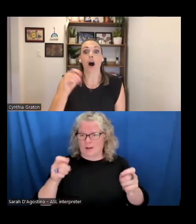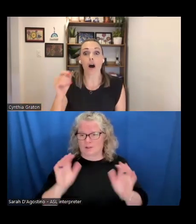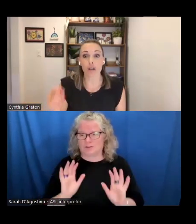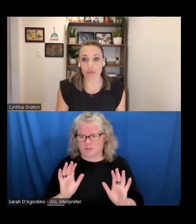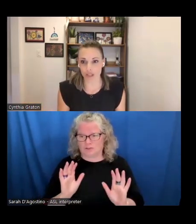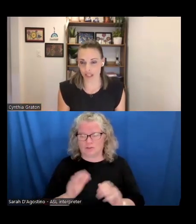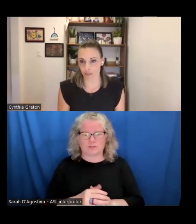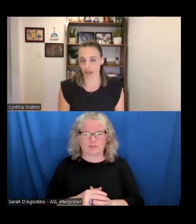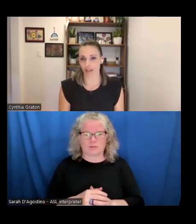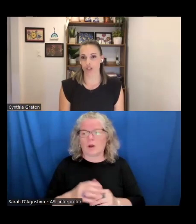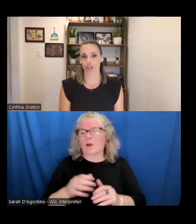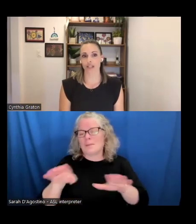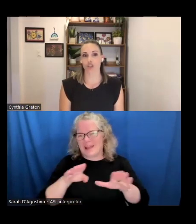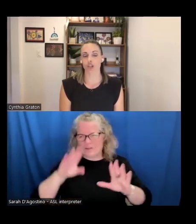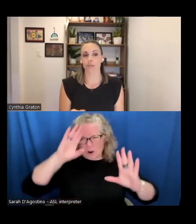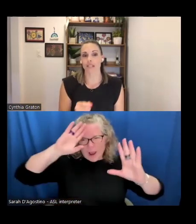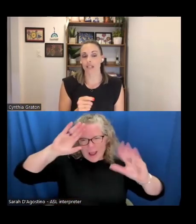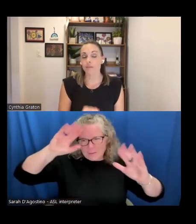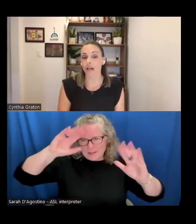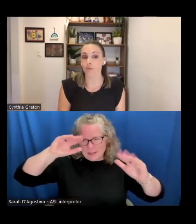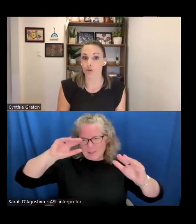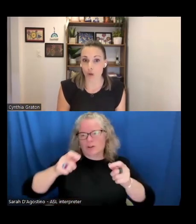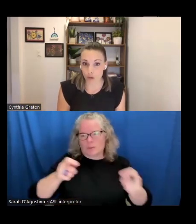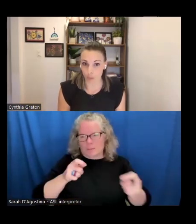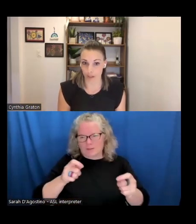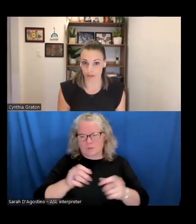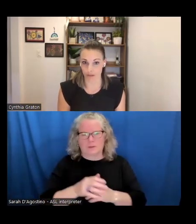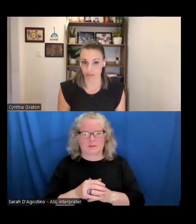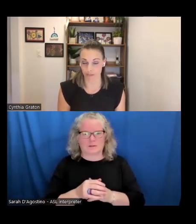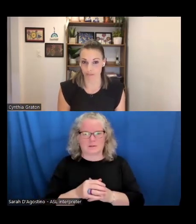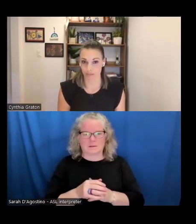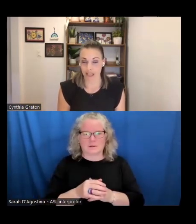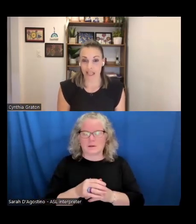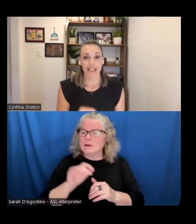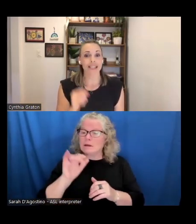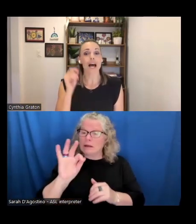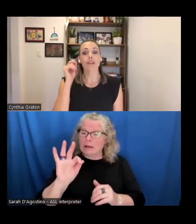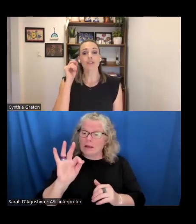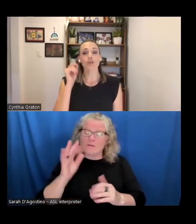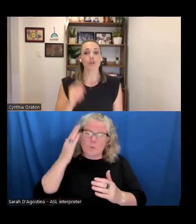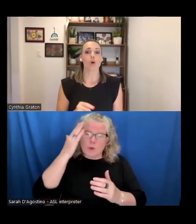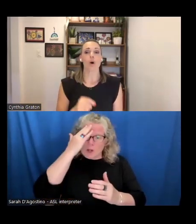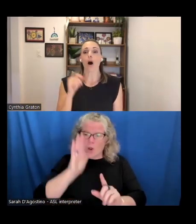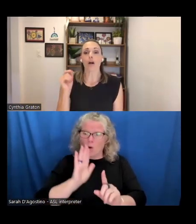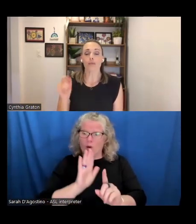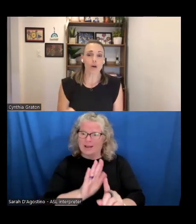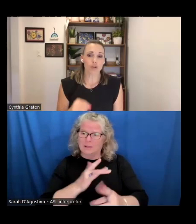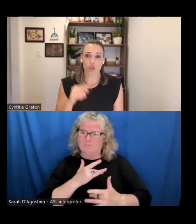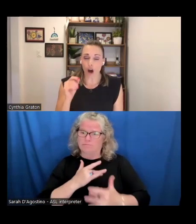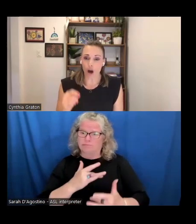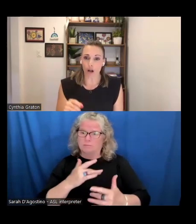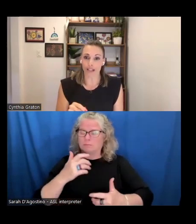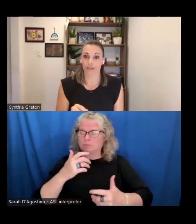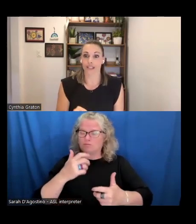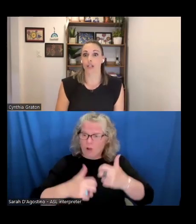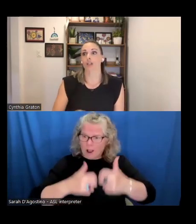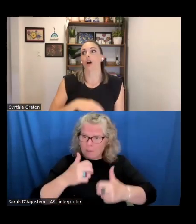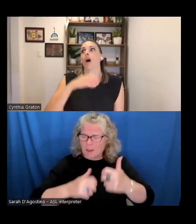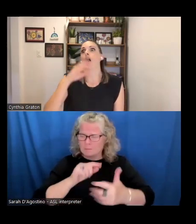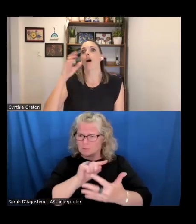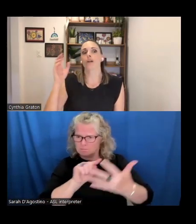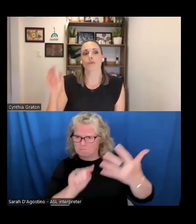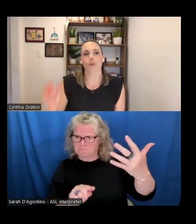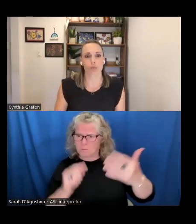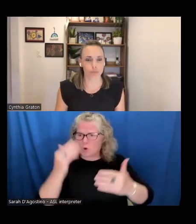not all of the expectation that Jake may sometimes struggle with, now that you know almost all, if it's